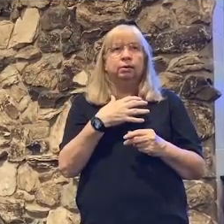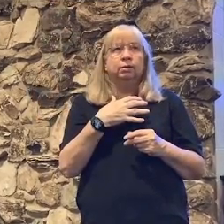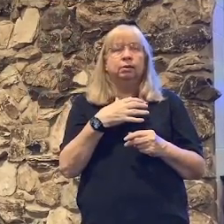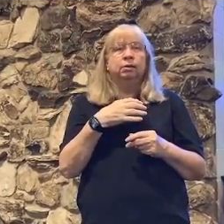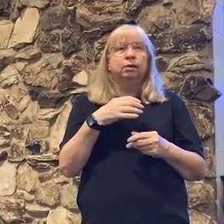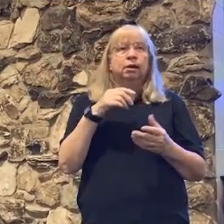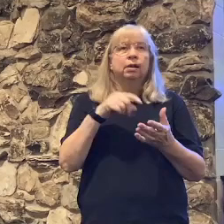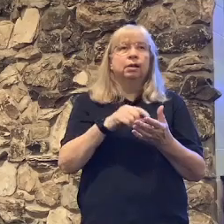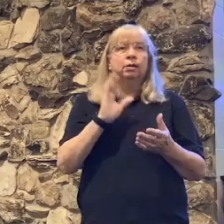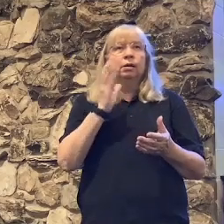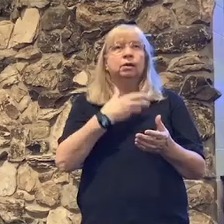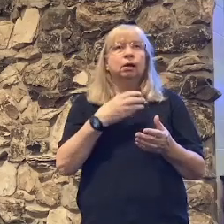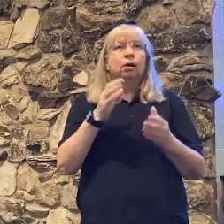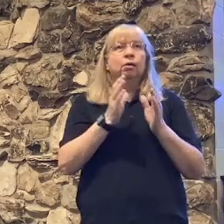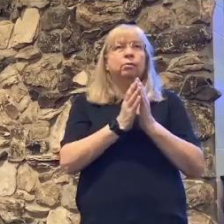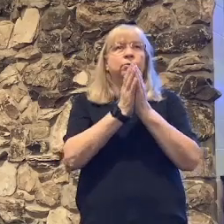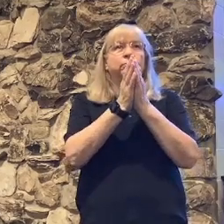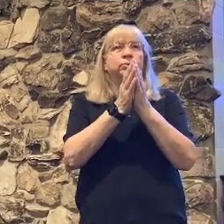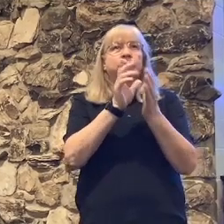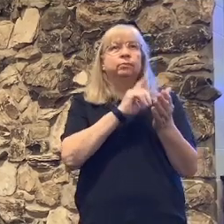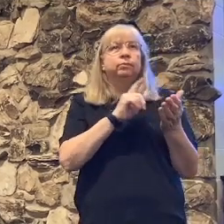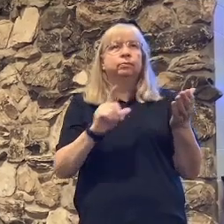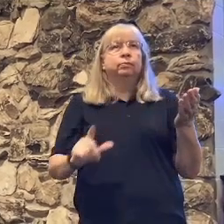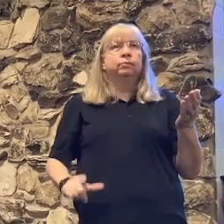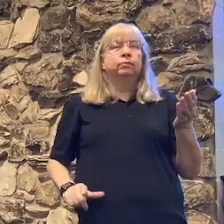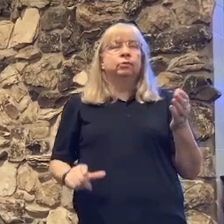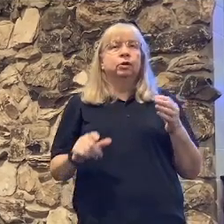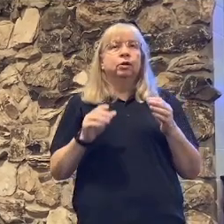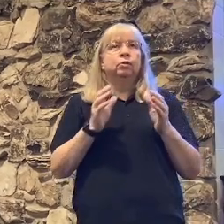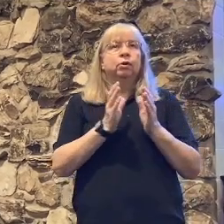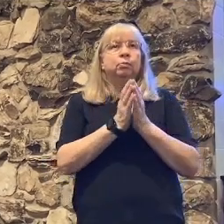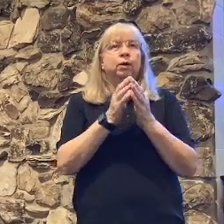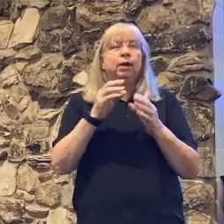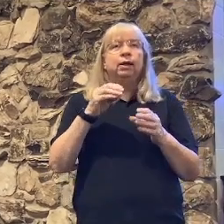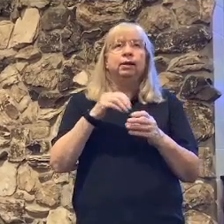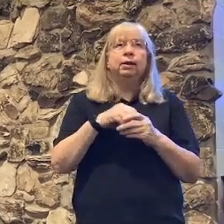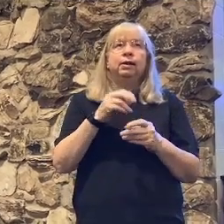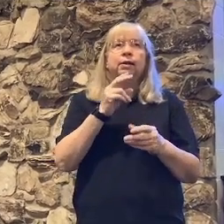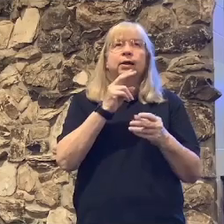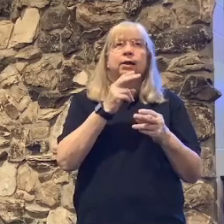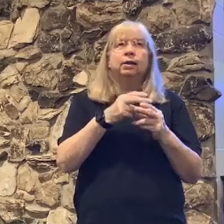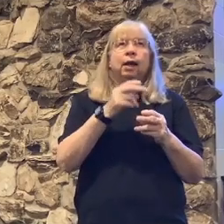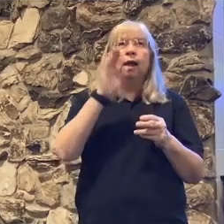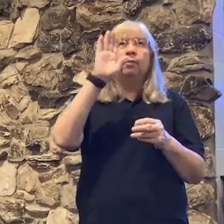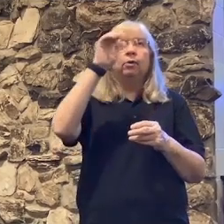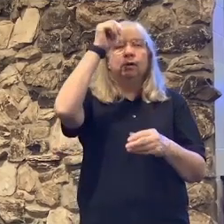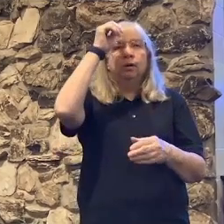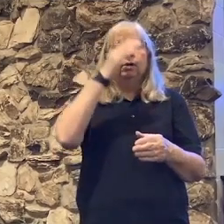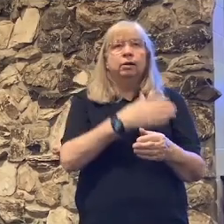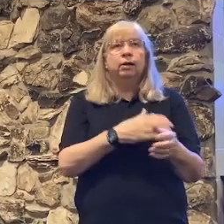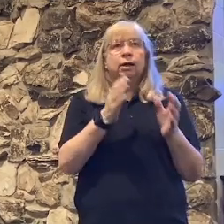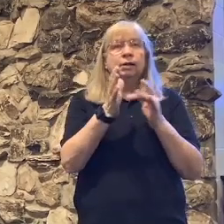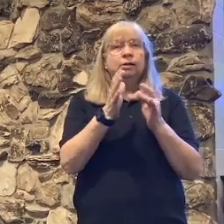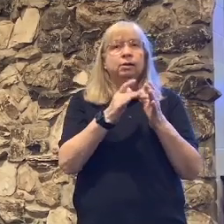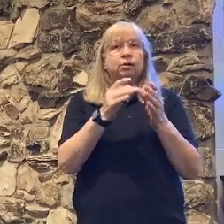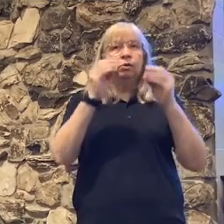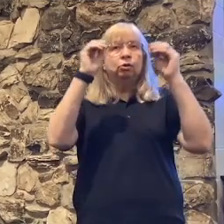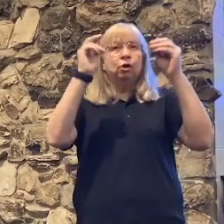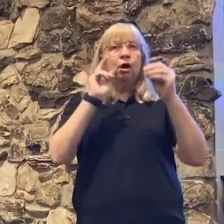This is our prayer, Lord. We pray it in the name of your Son, Jesus, who taught us to